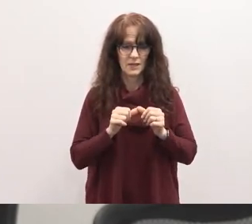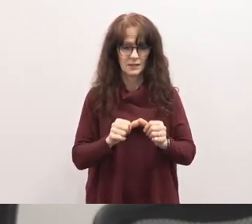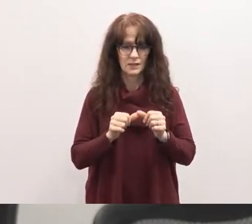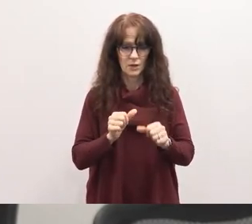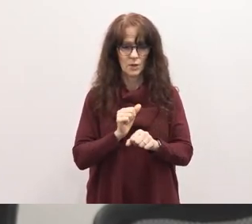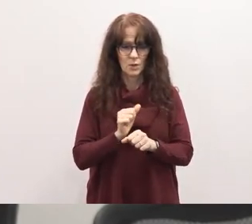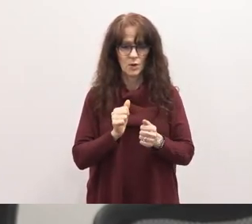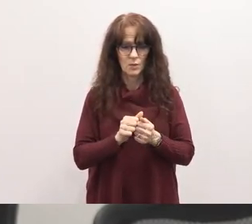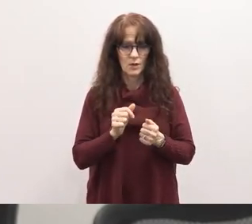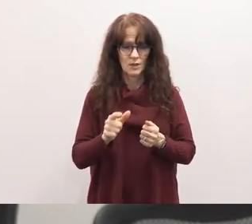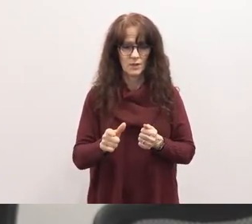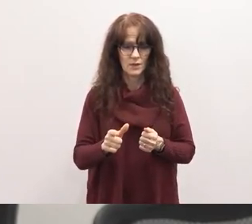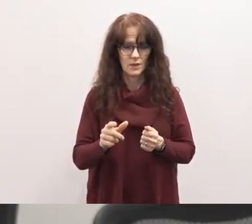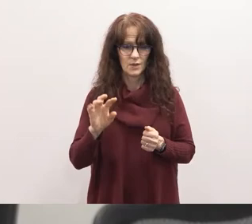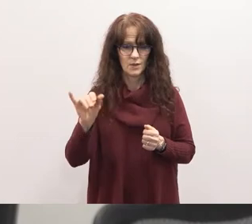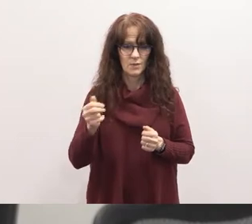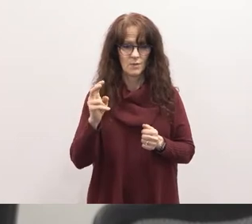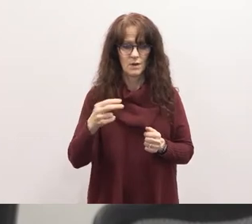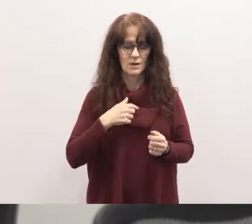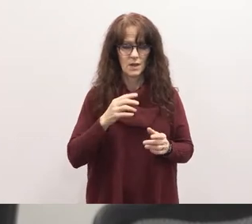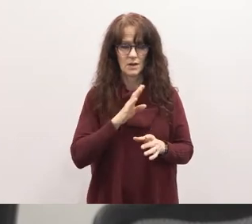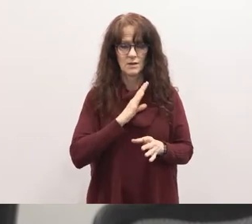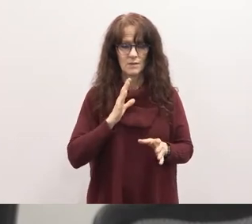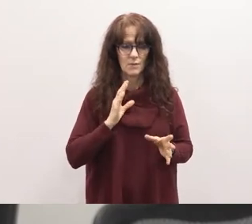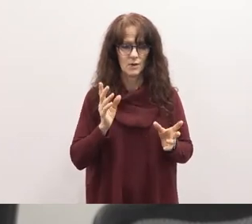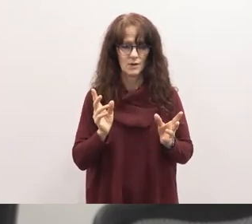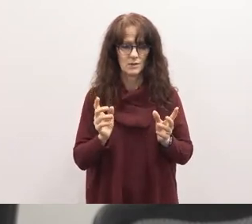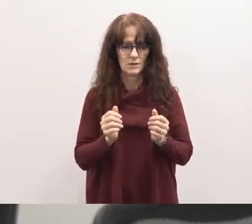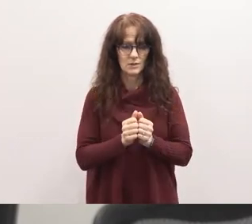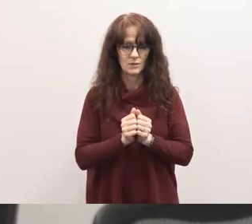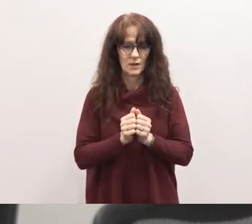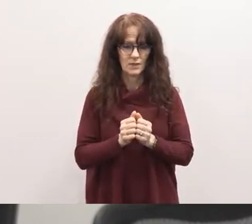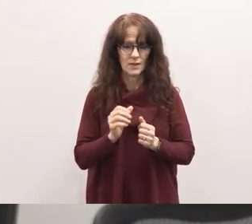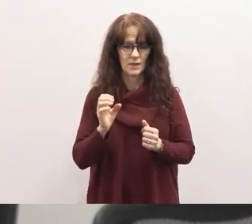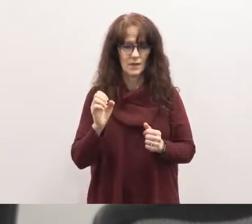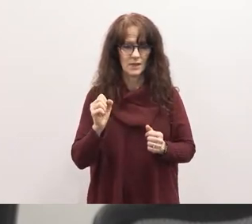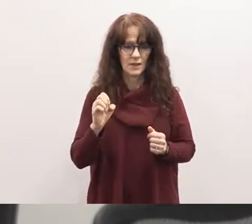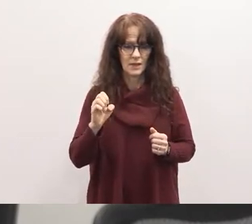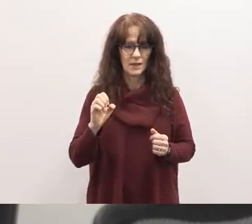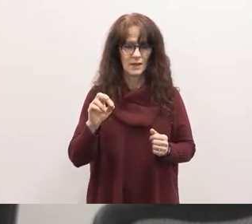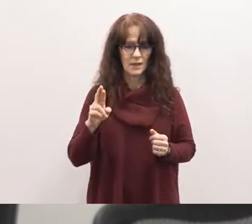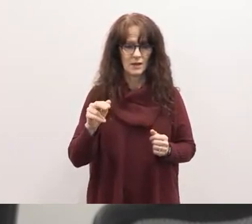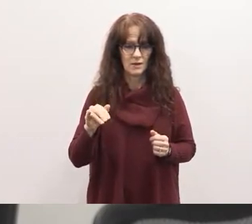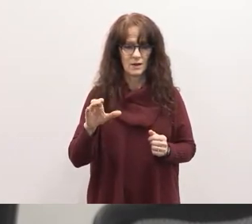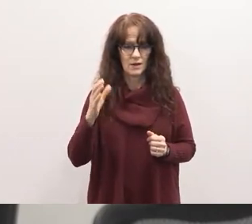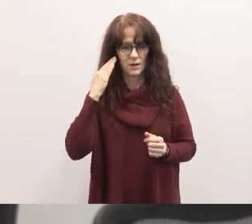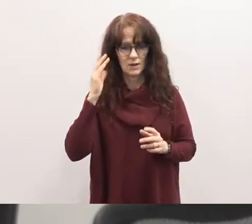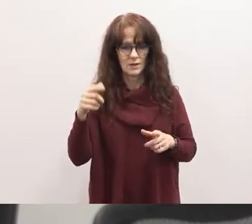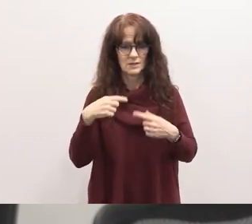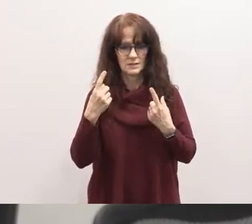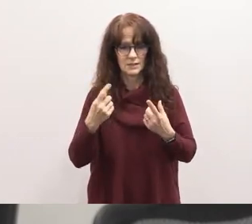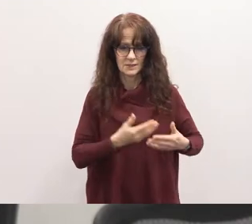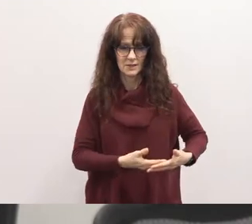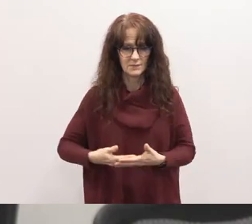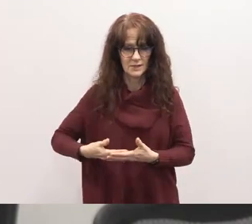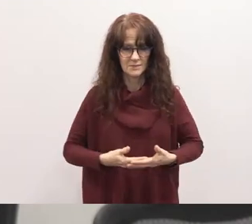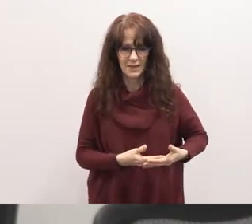work with you. Juan and I serve on a board together. Eric, I've known him since he was a